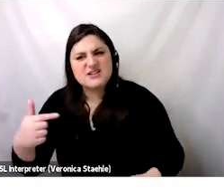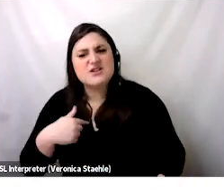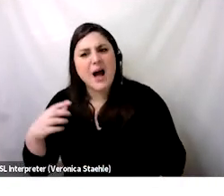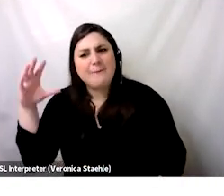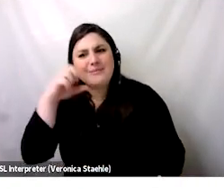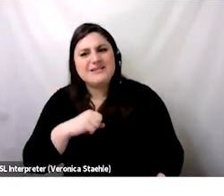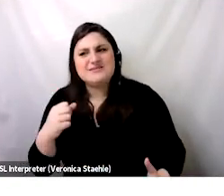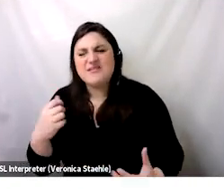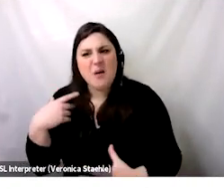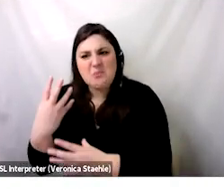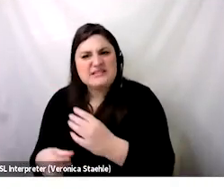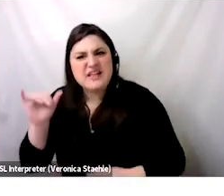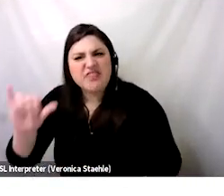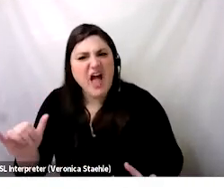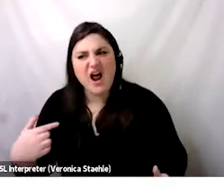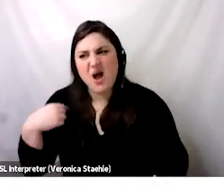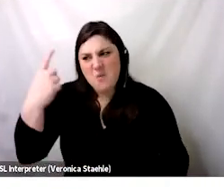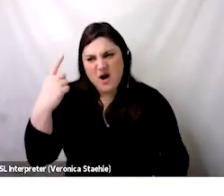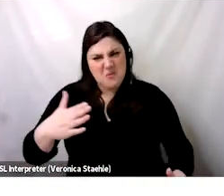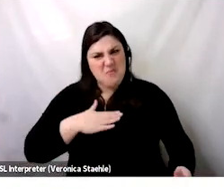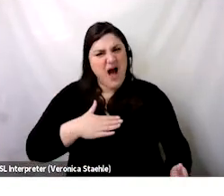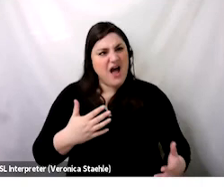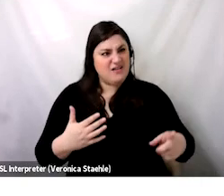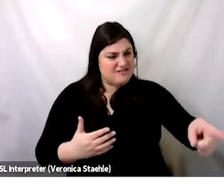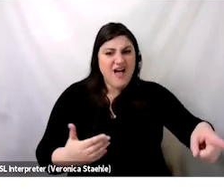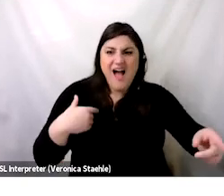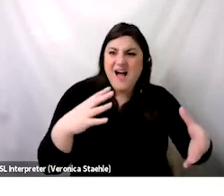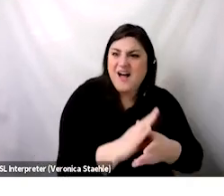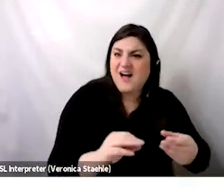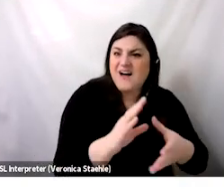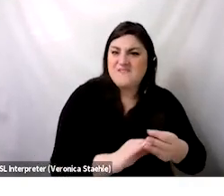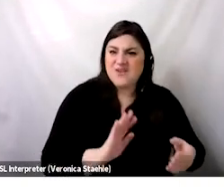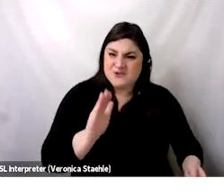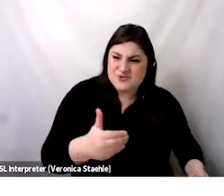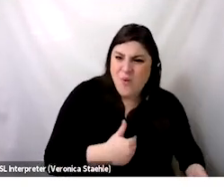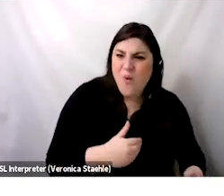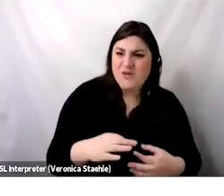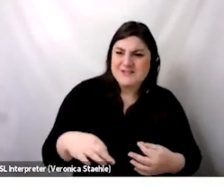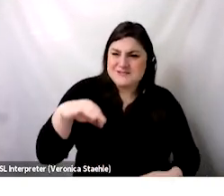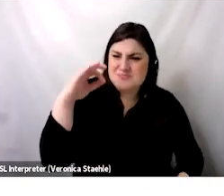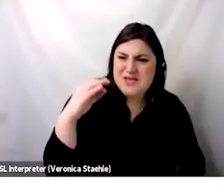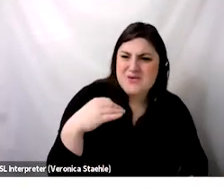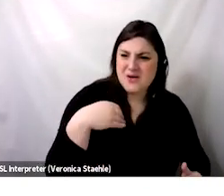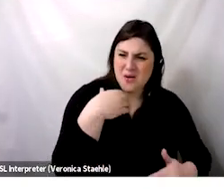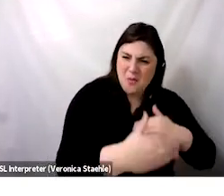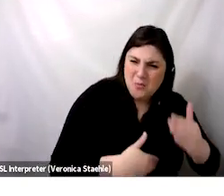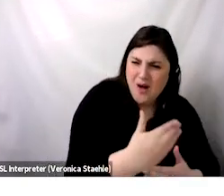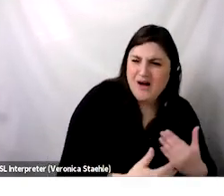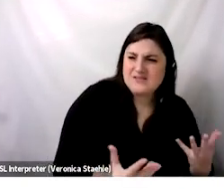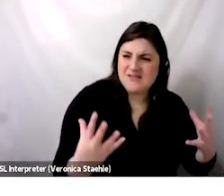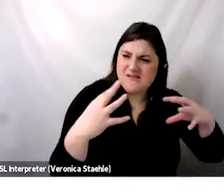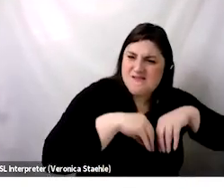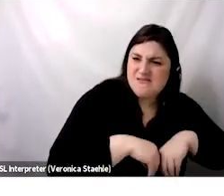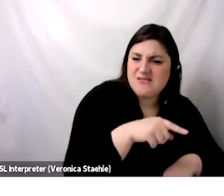my history as an African American? Because growing up, folks, the only history I knew was that we came here